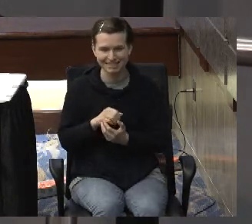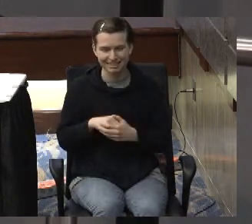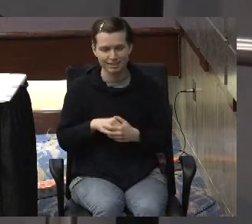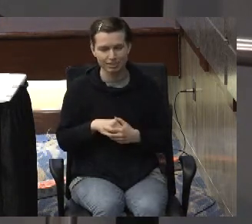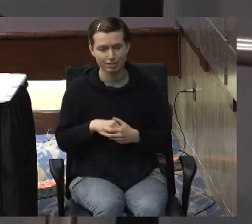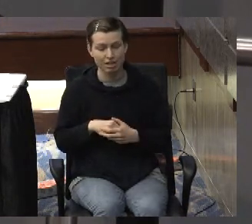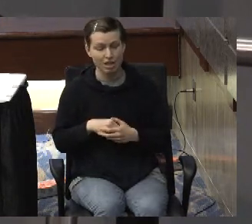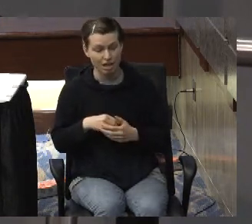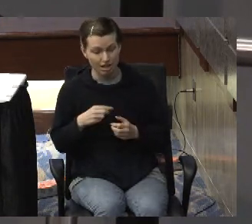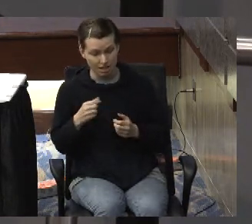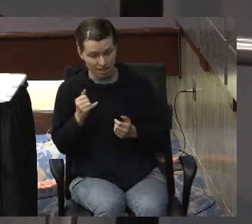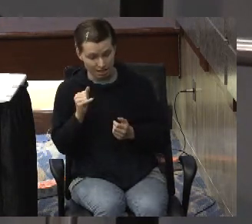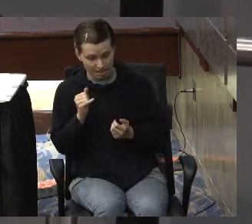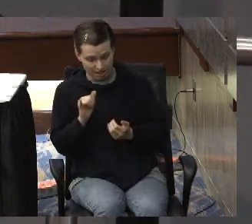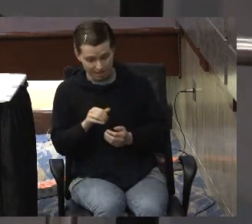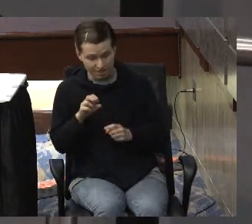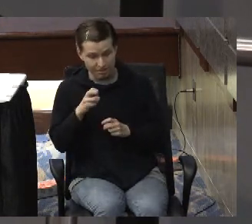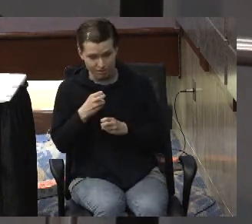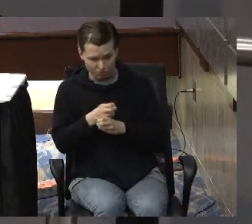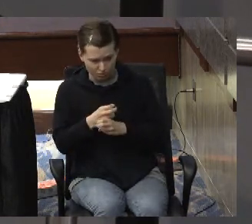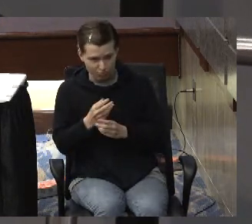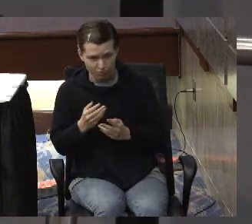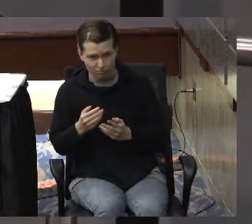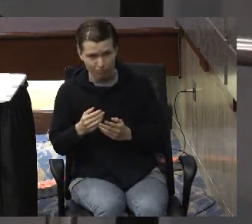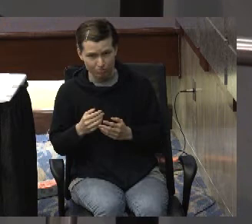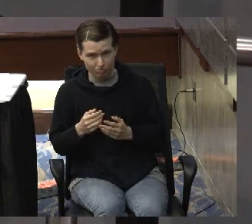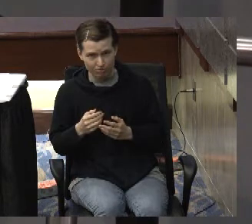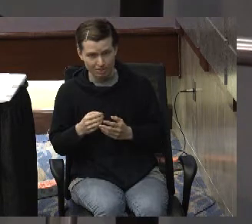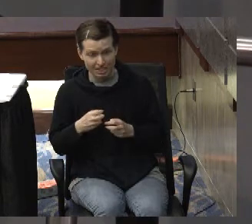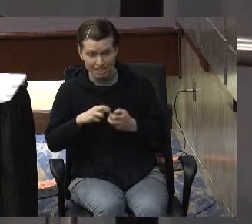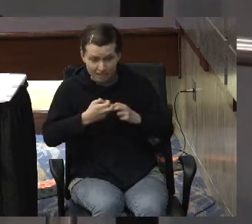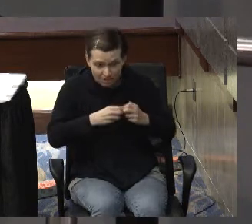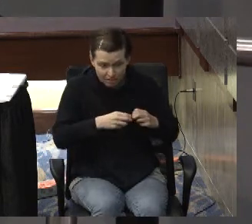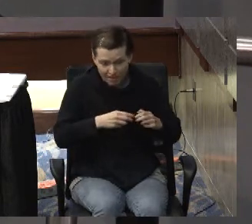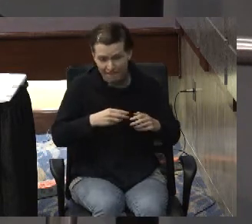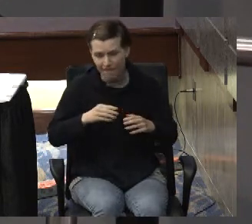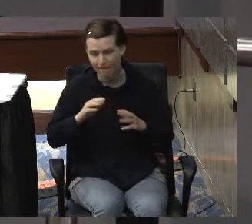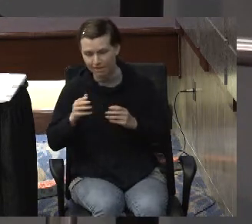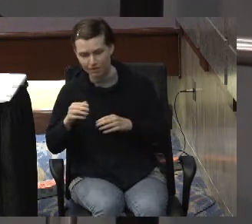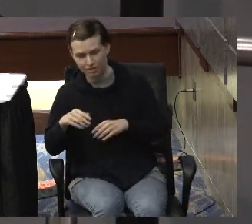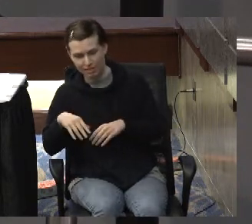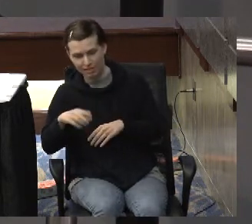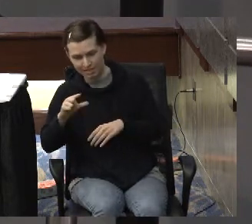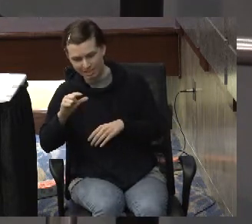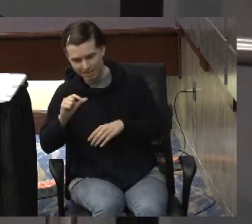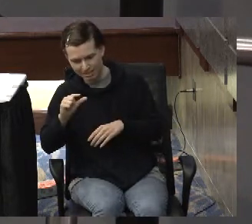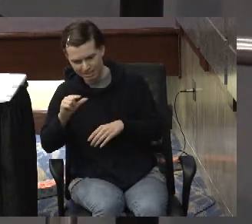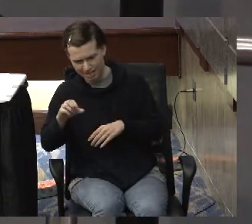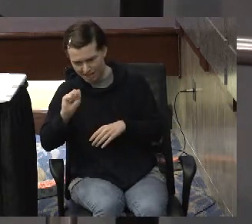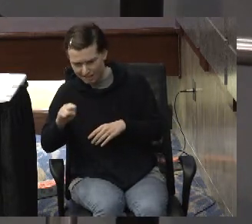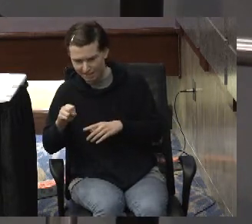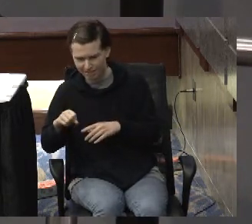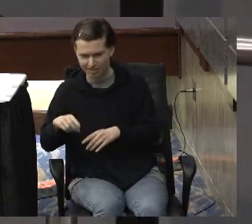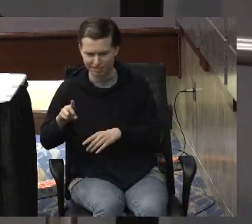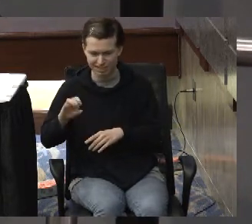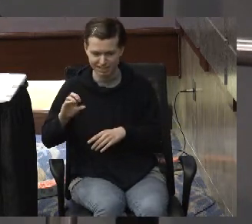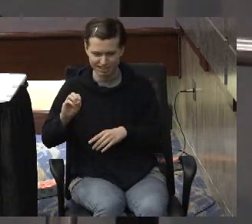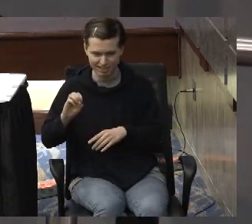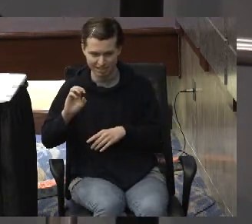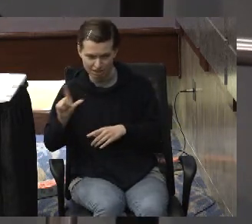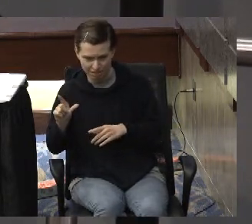This issue of electric versus these gasoline or diesel vehicles,